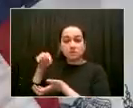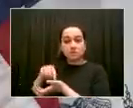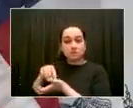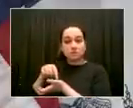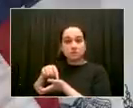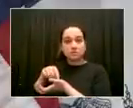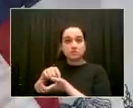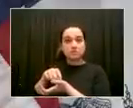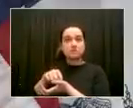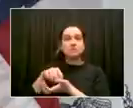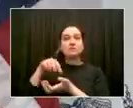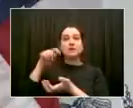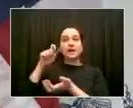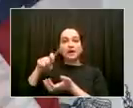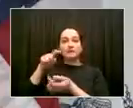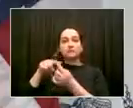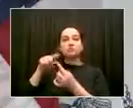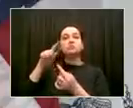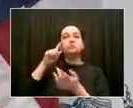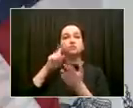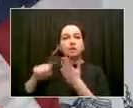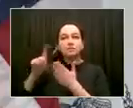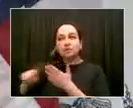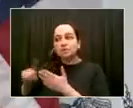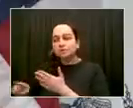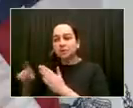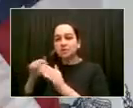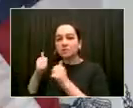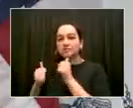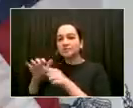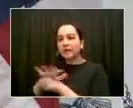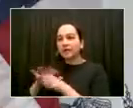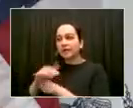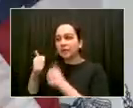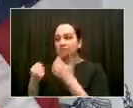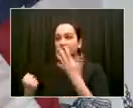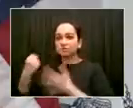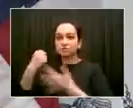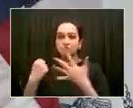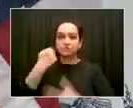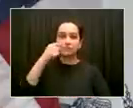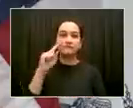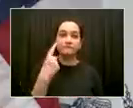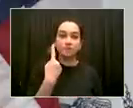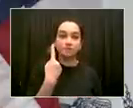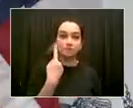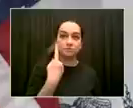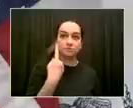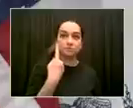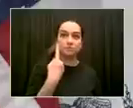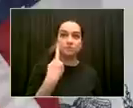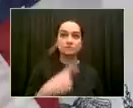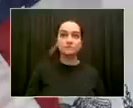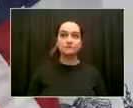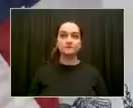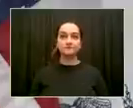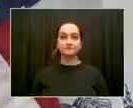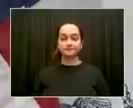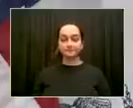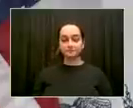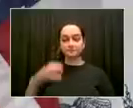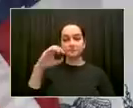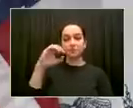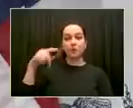which is an area, obviously 40,000 or more people in one place. We can get a lot done there. As I mentioned, Brighton Beach will be next. We're going to be moving around to